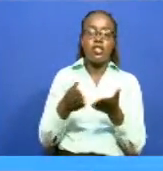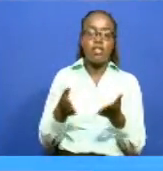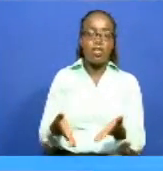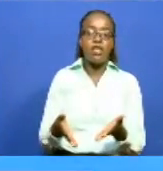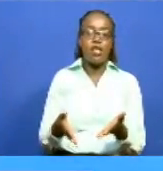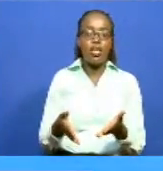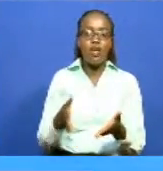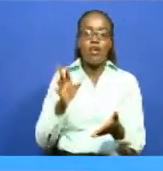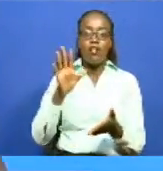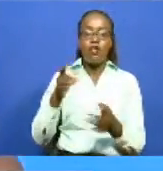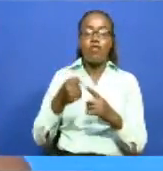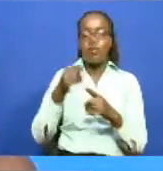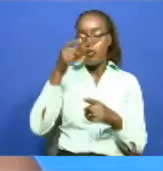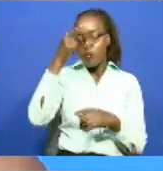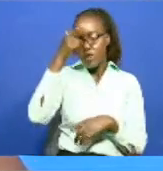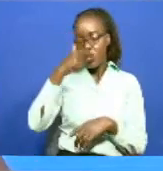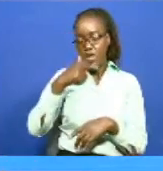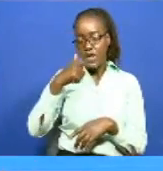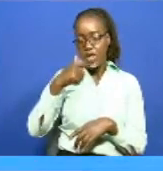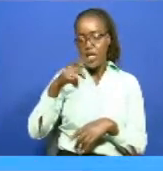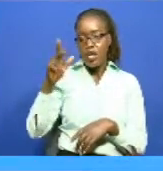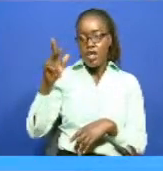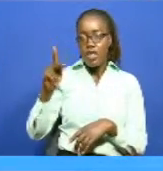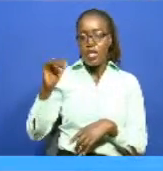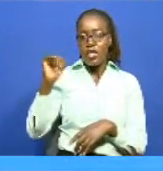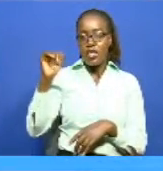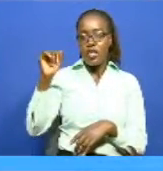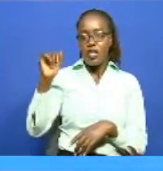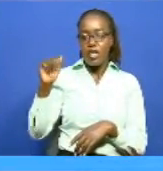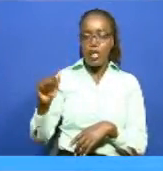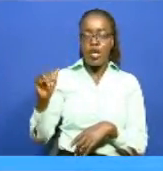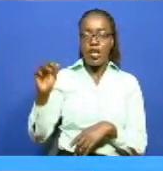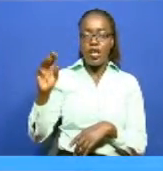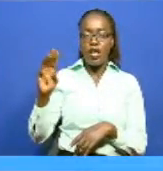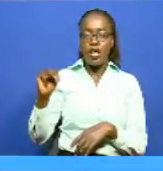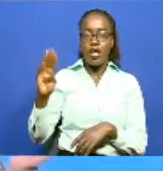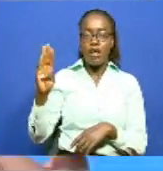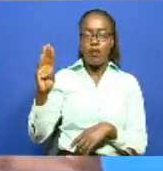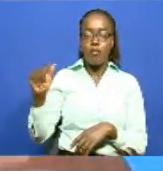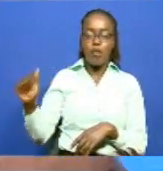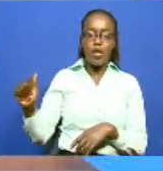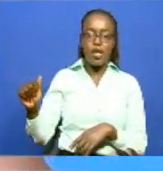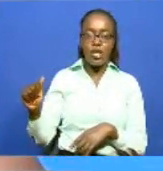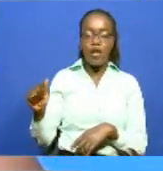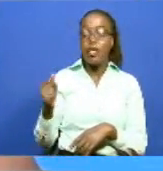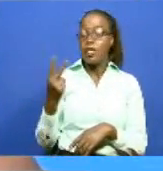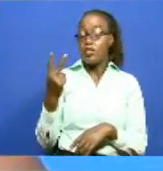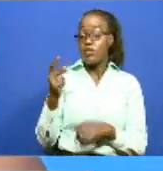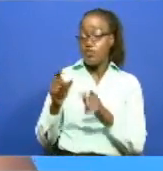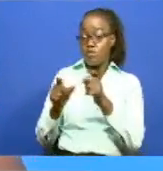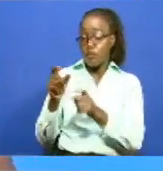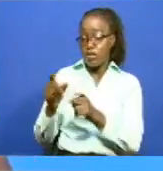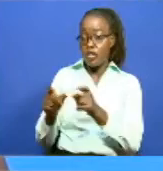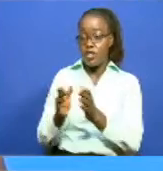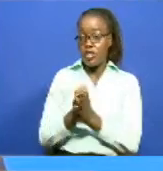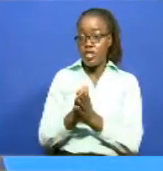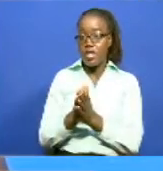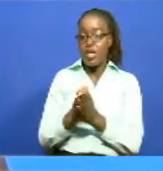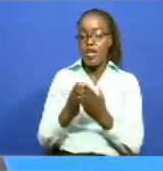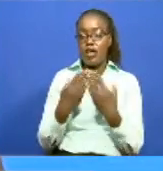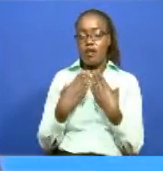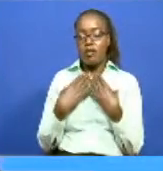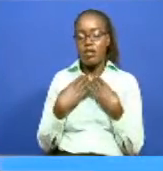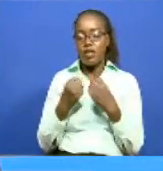have 5 from Thika, Kiamba, and Kiambu Town having 2 cases each. When we look at our